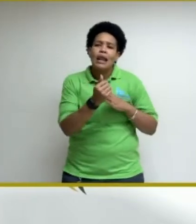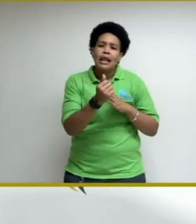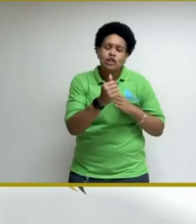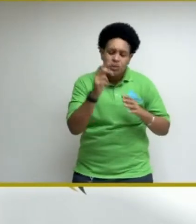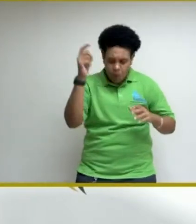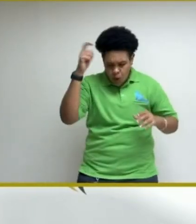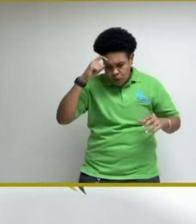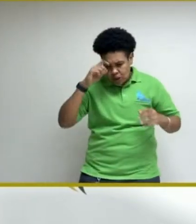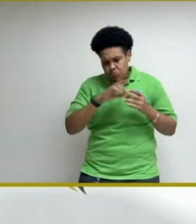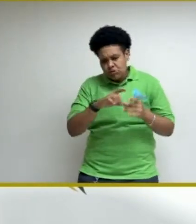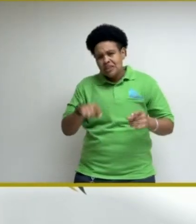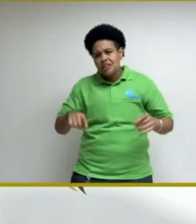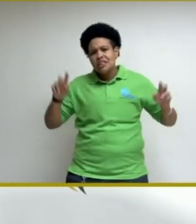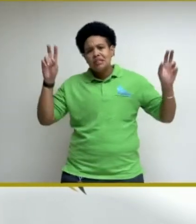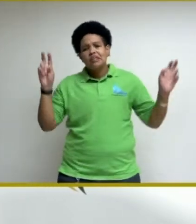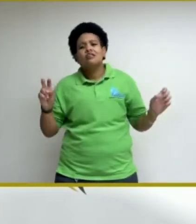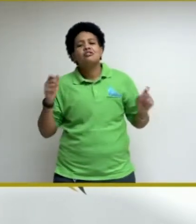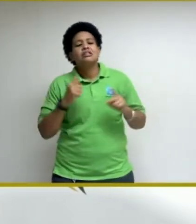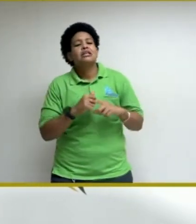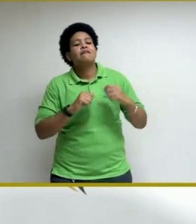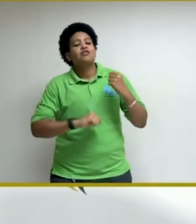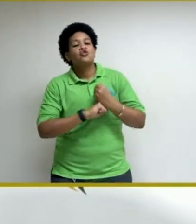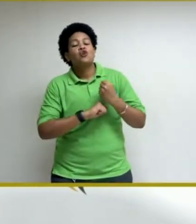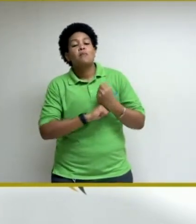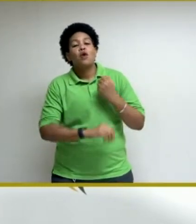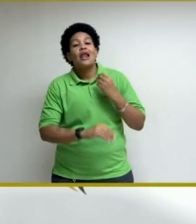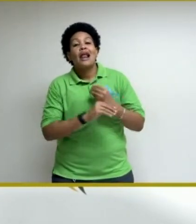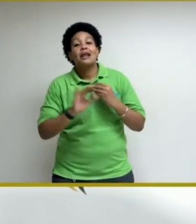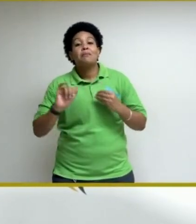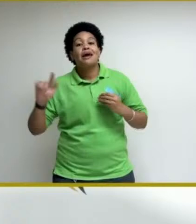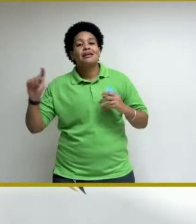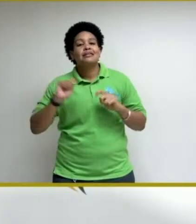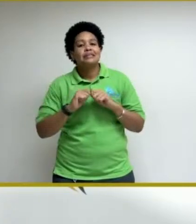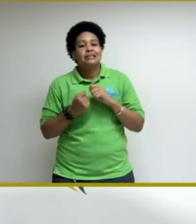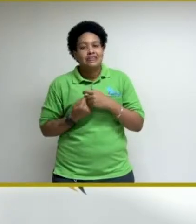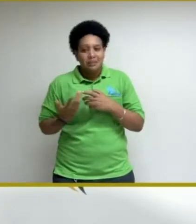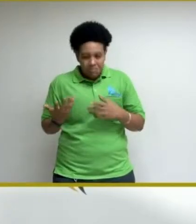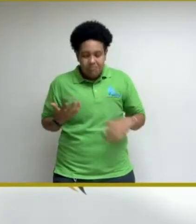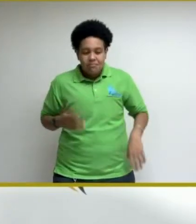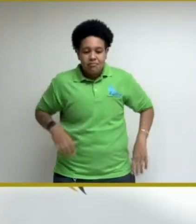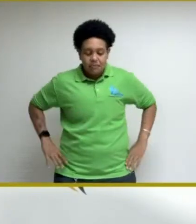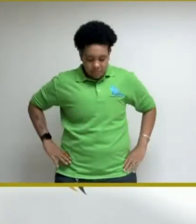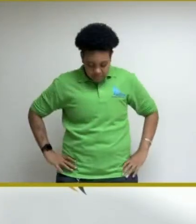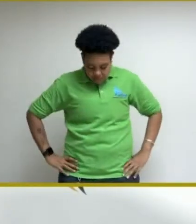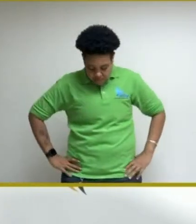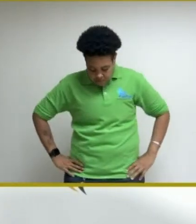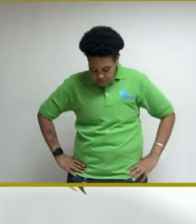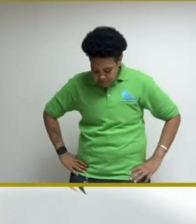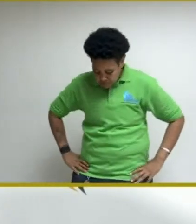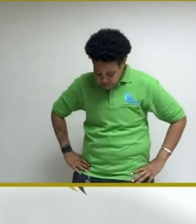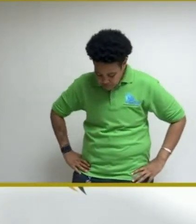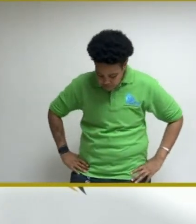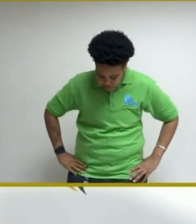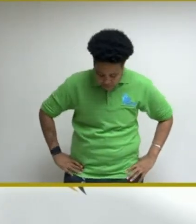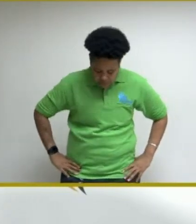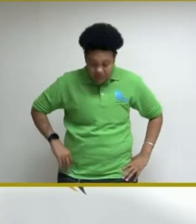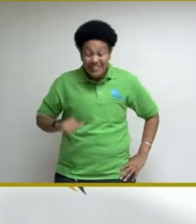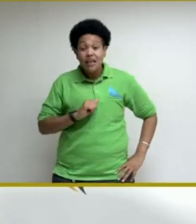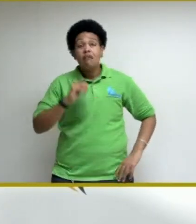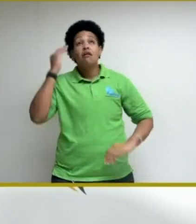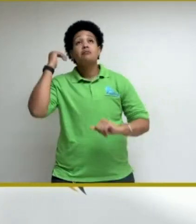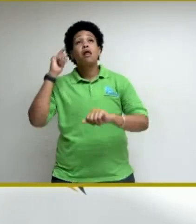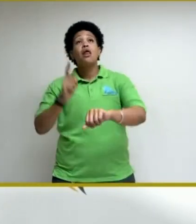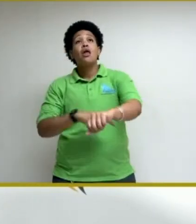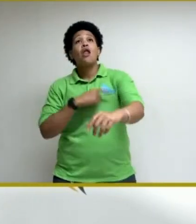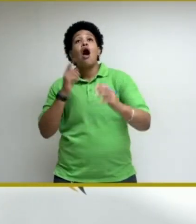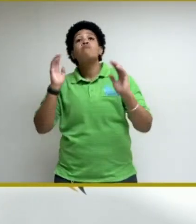wisdom on these matters, supported, of course, by his team. and I anticipate long deliberations